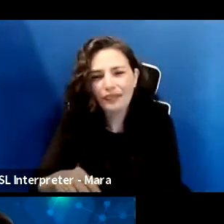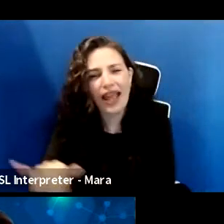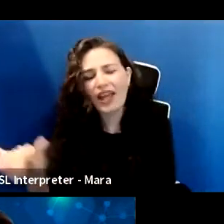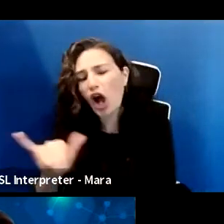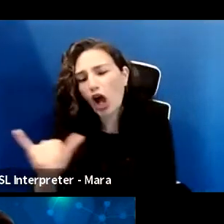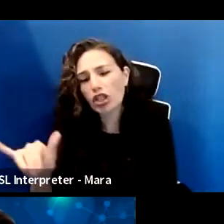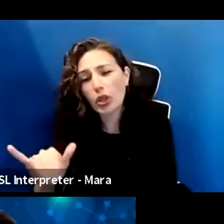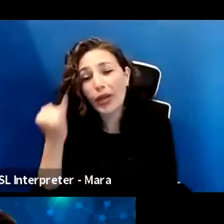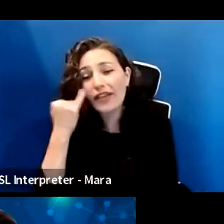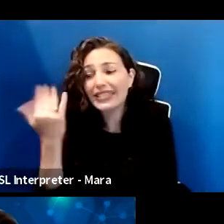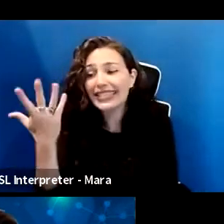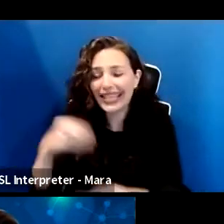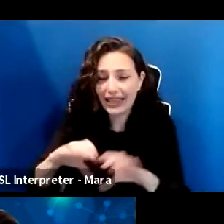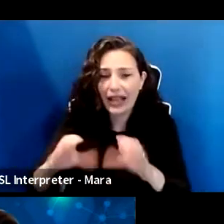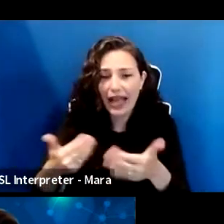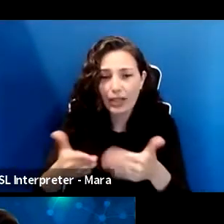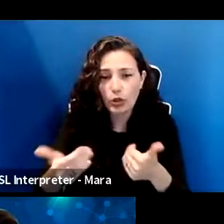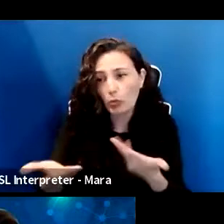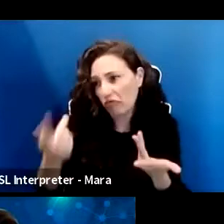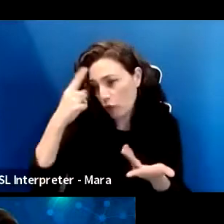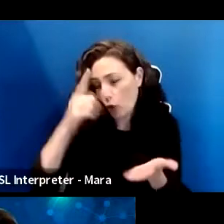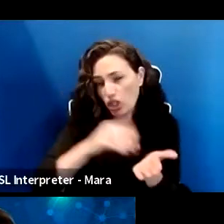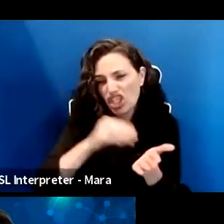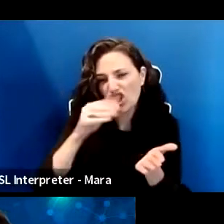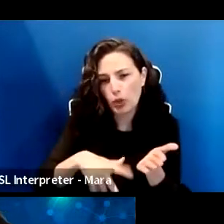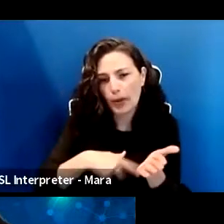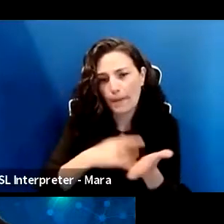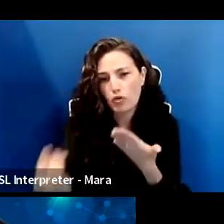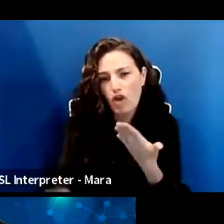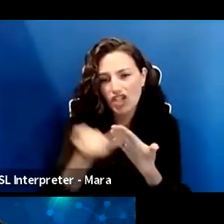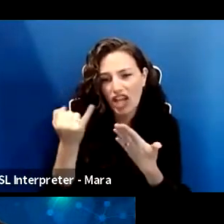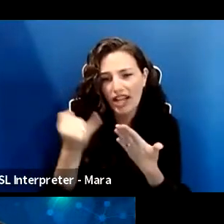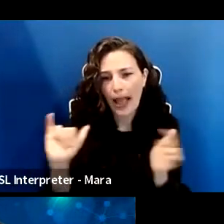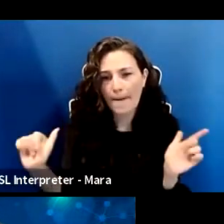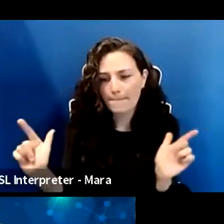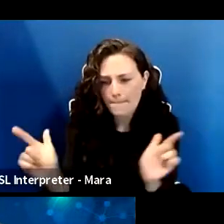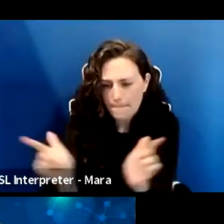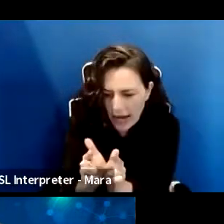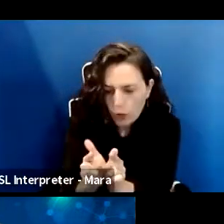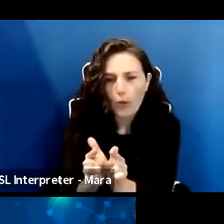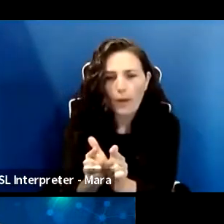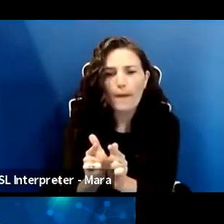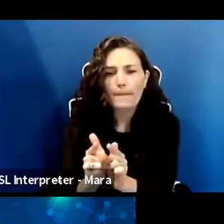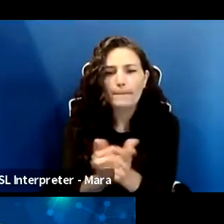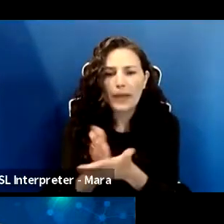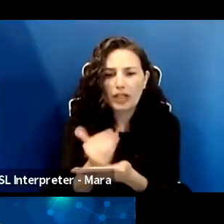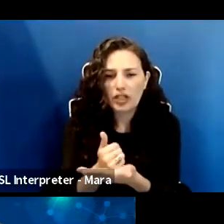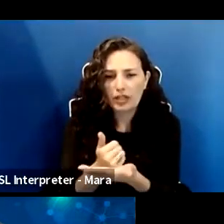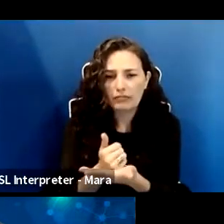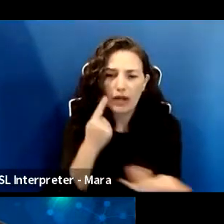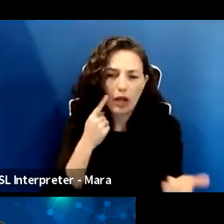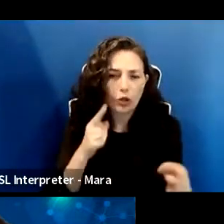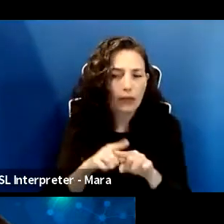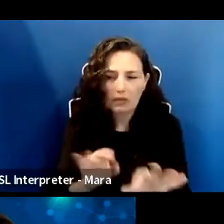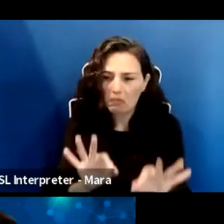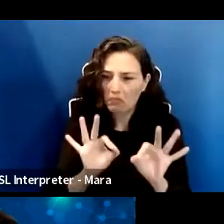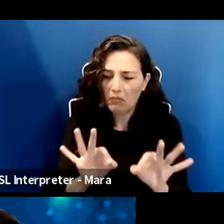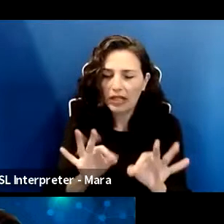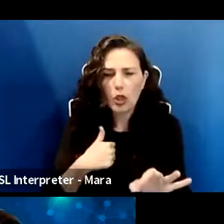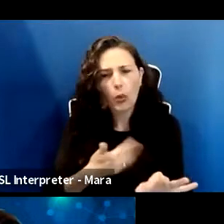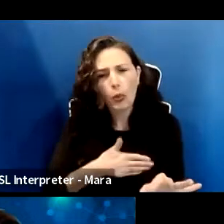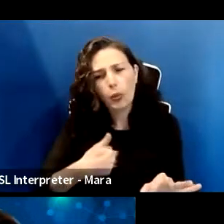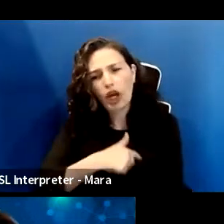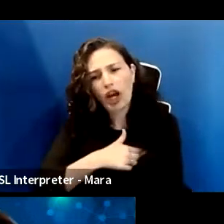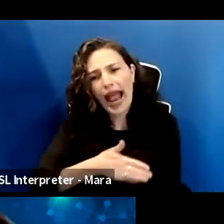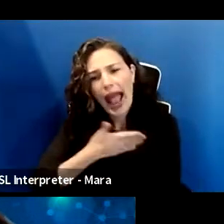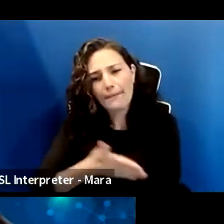if you are trying to make one of your student projects, the micro budget agreement is great for you. We're happy to answer more questions about micro, but I